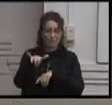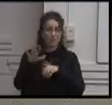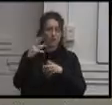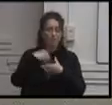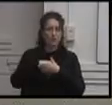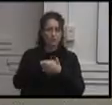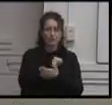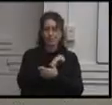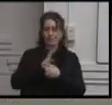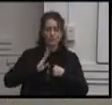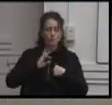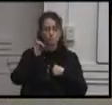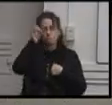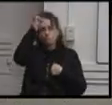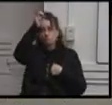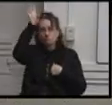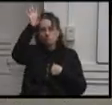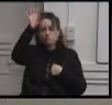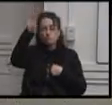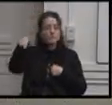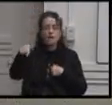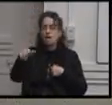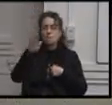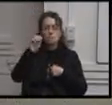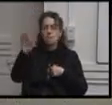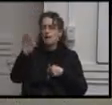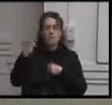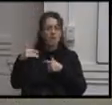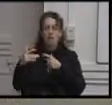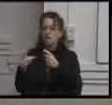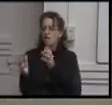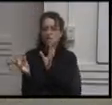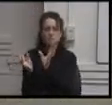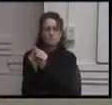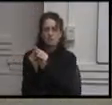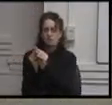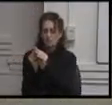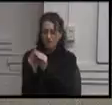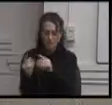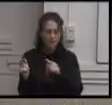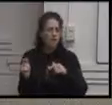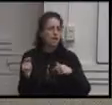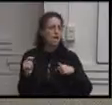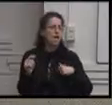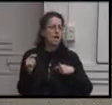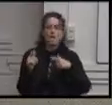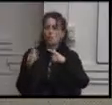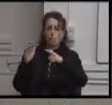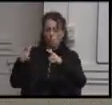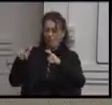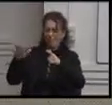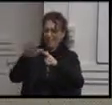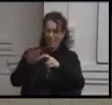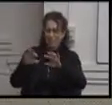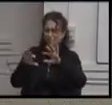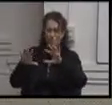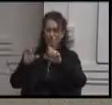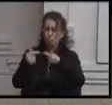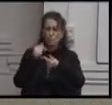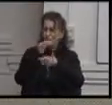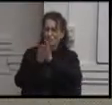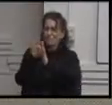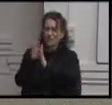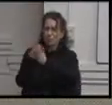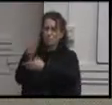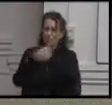and the budget hadn't been properly approved, and they were here presenting it to us for approval, and it was very uncomfortable. And it's not that way at